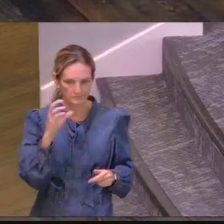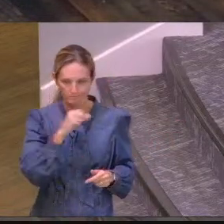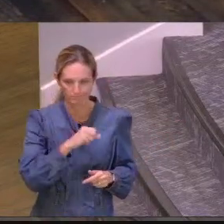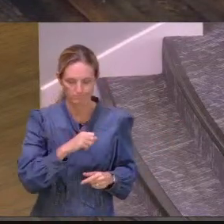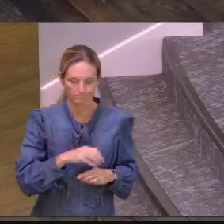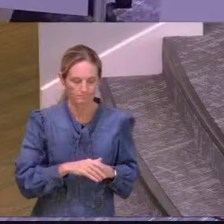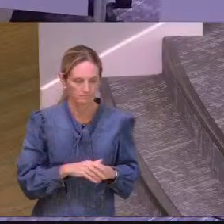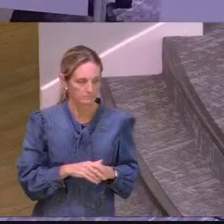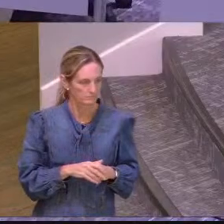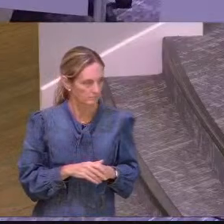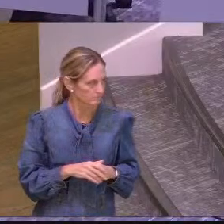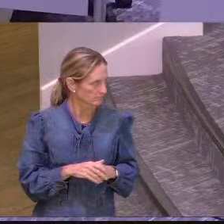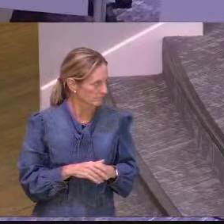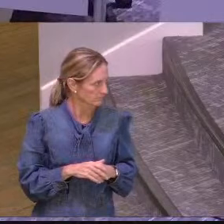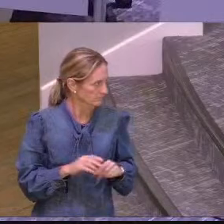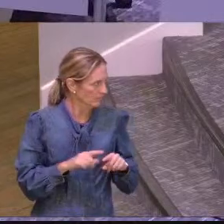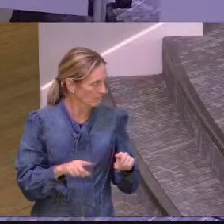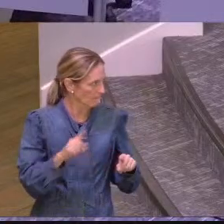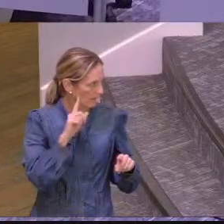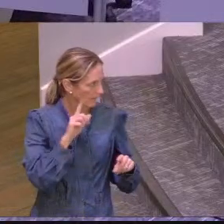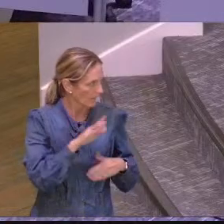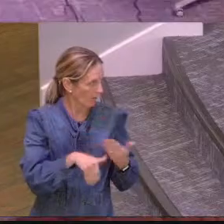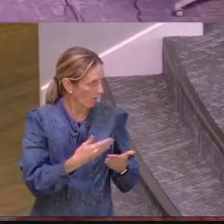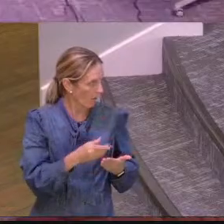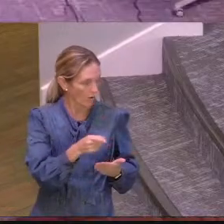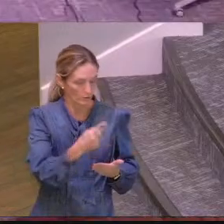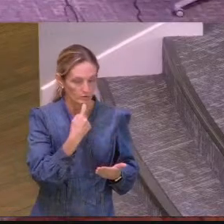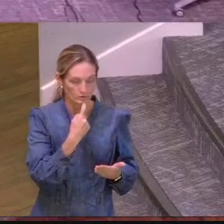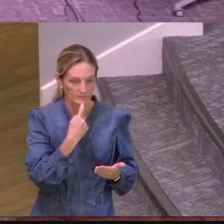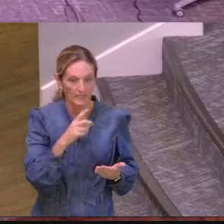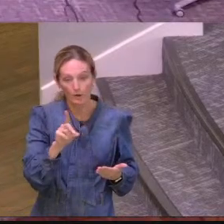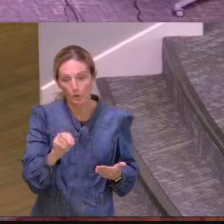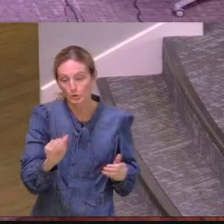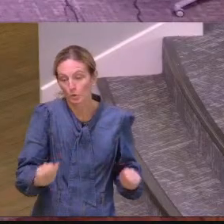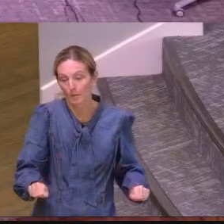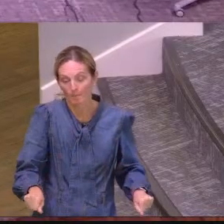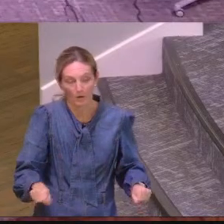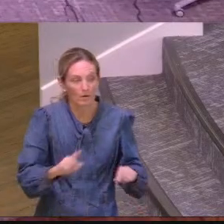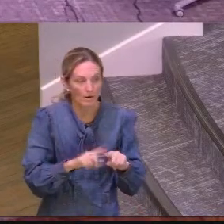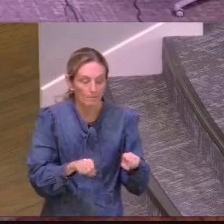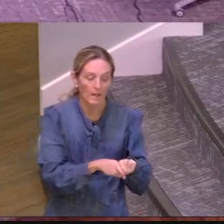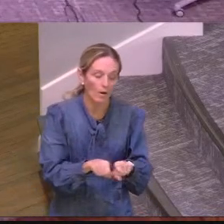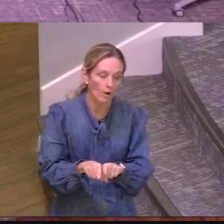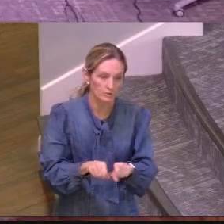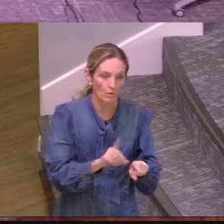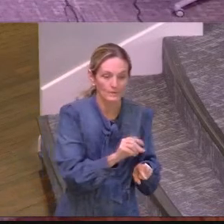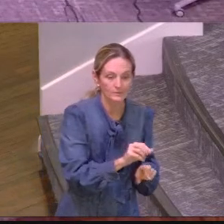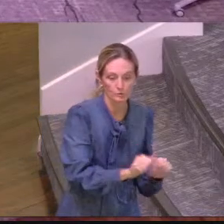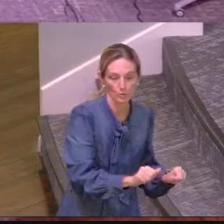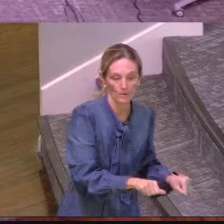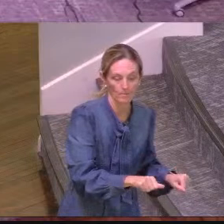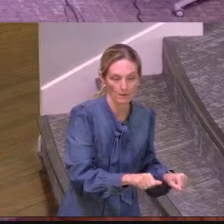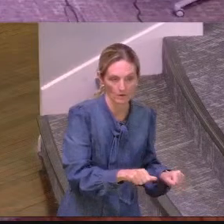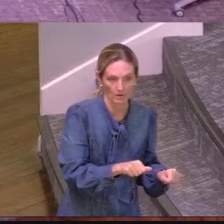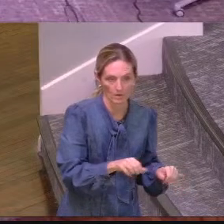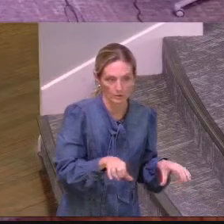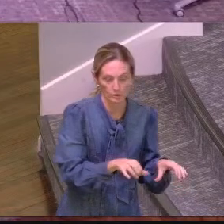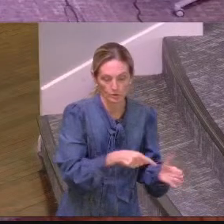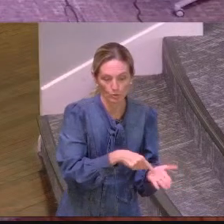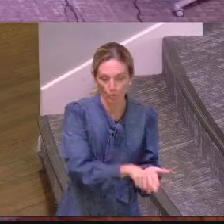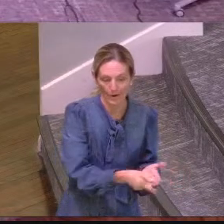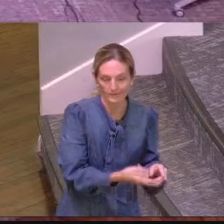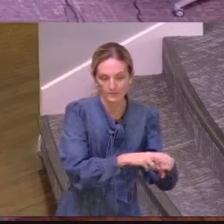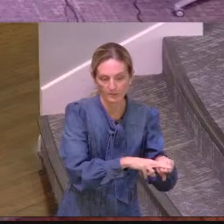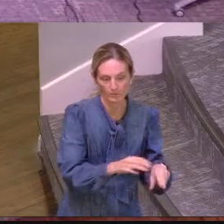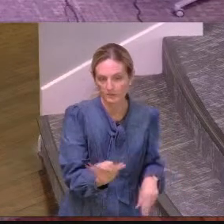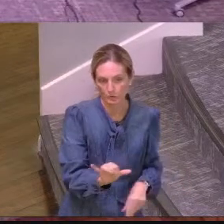Yeah, because I think all of the things that you're saying are quite doable, but I think it's also doable to do the wage thing as well. And so we really need to